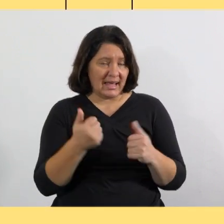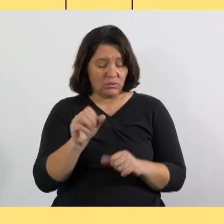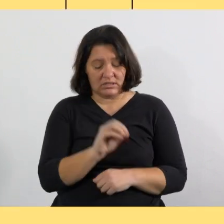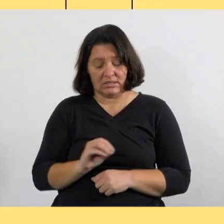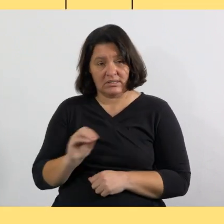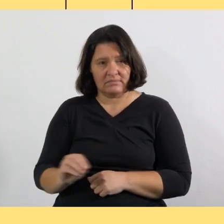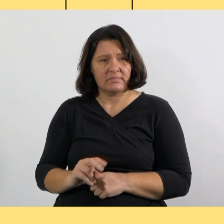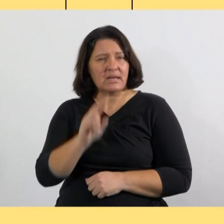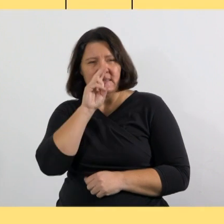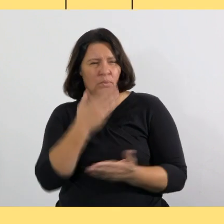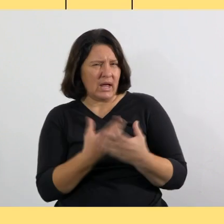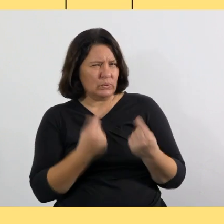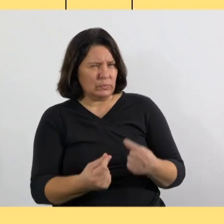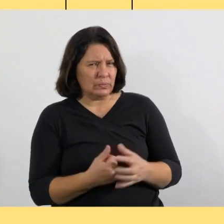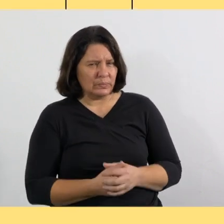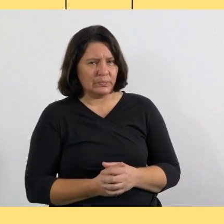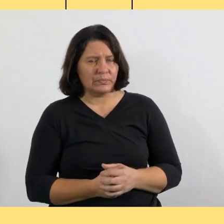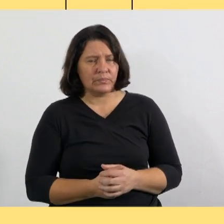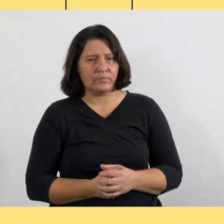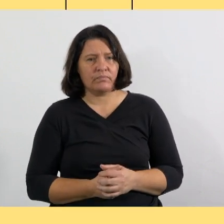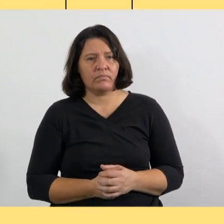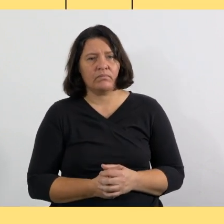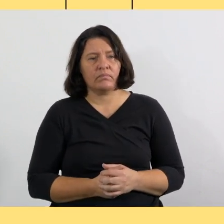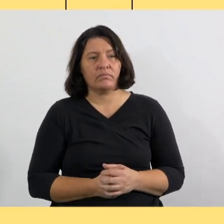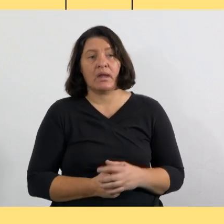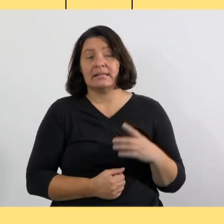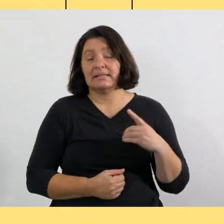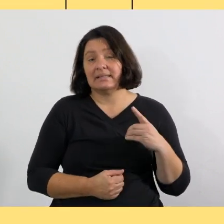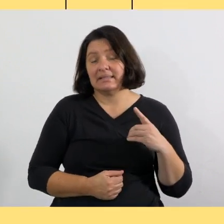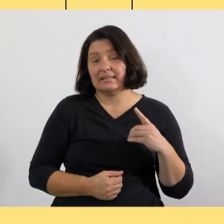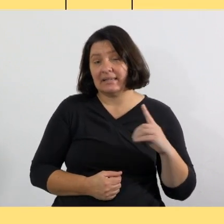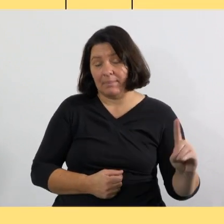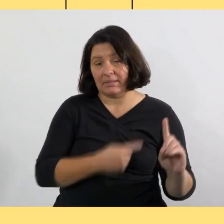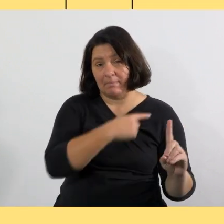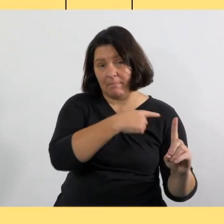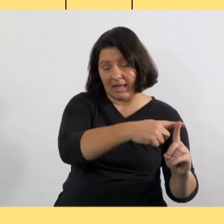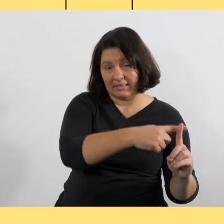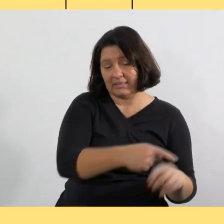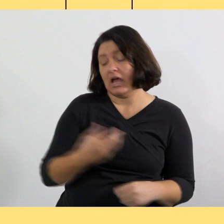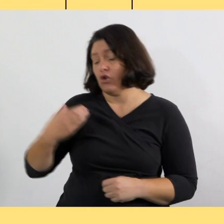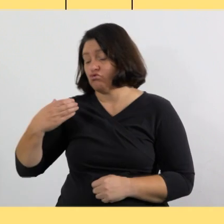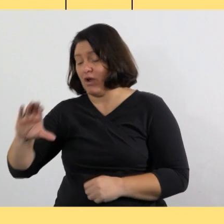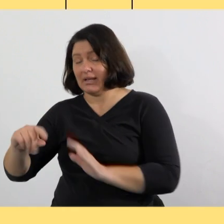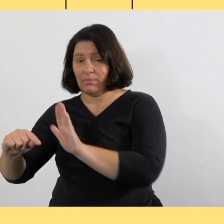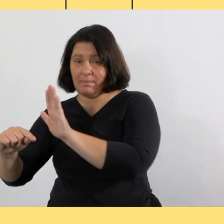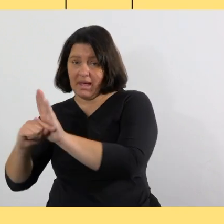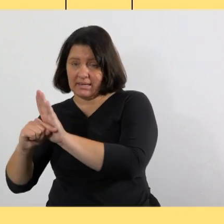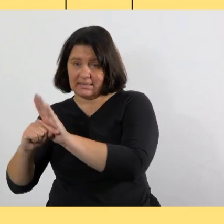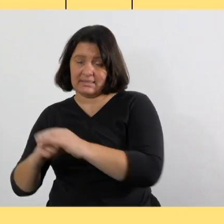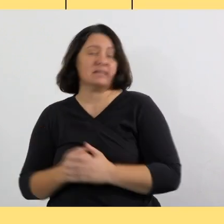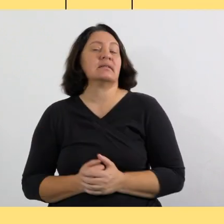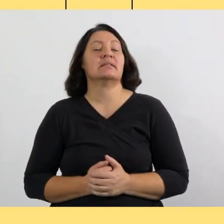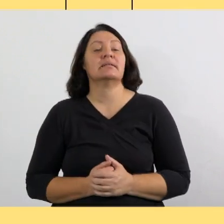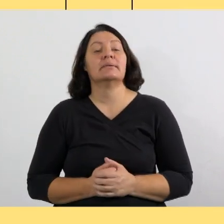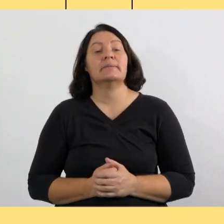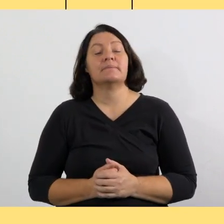debit with a plus and my credit with a minus. I'm coming here, the balance on the 1st